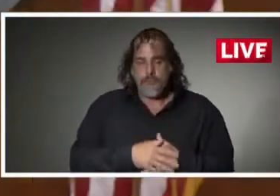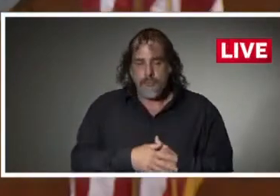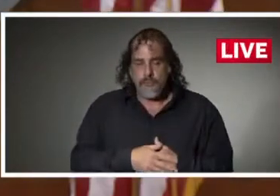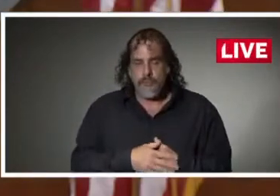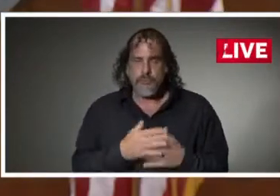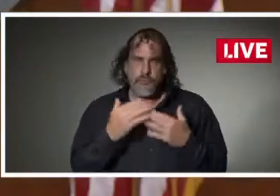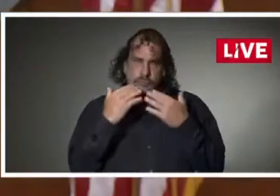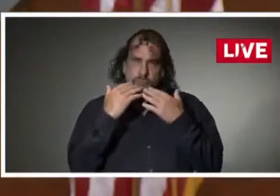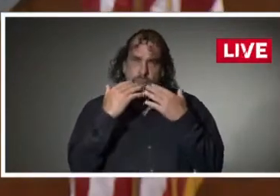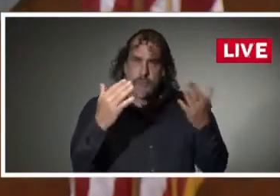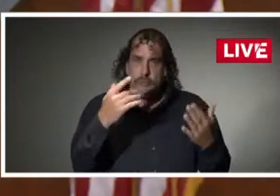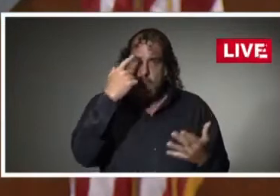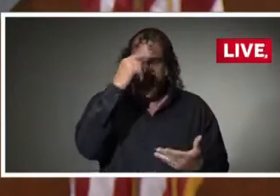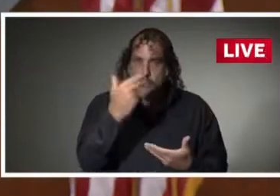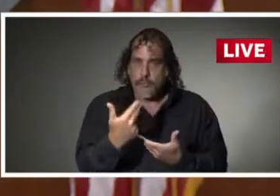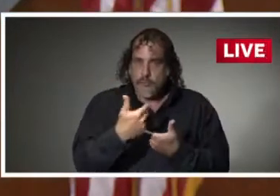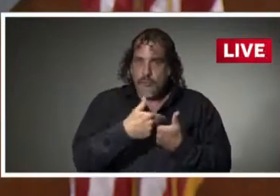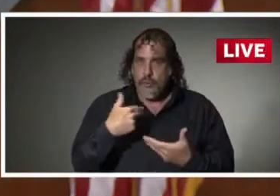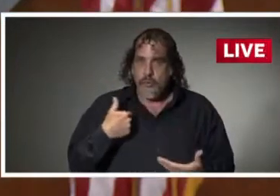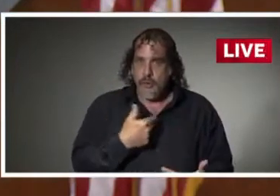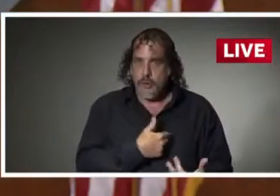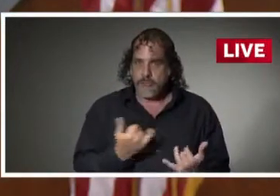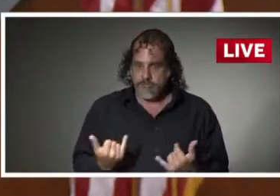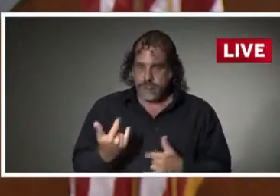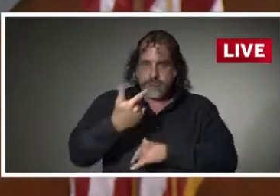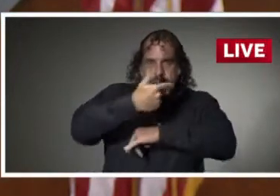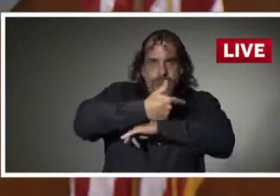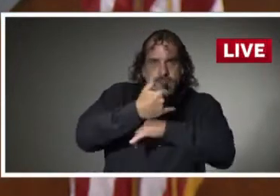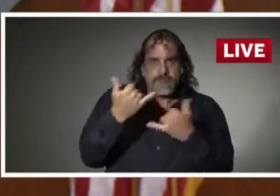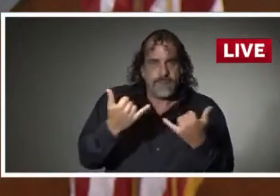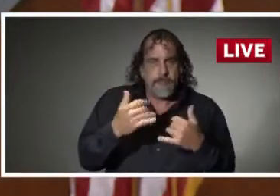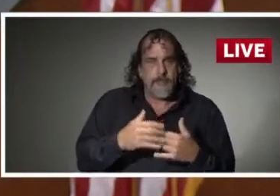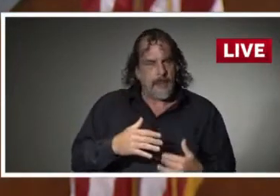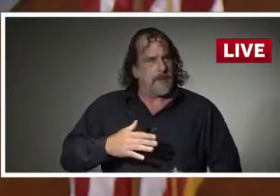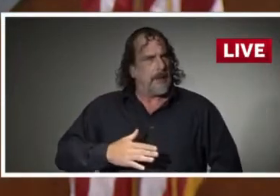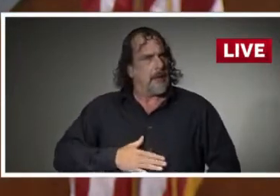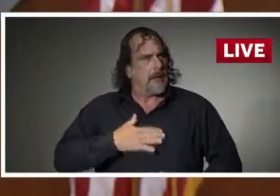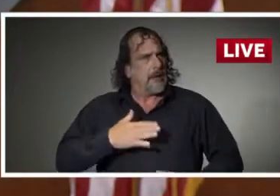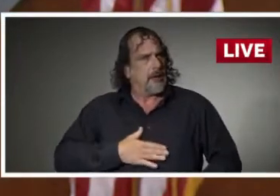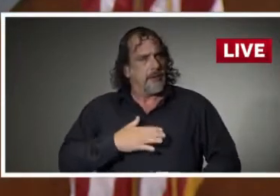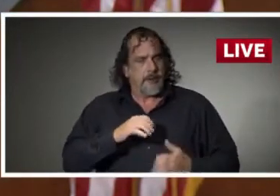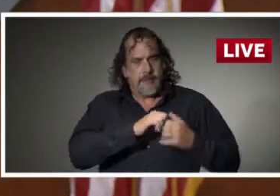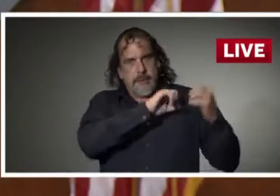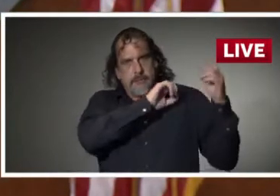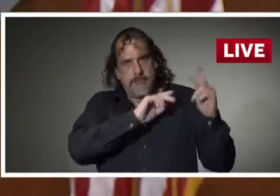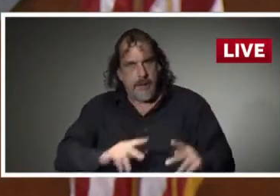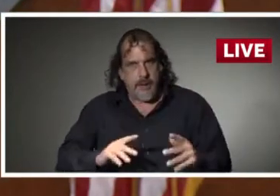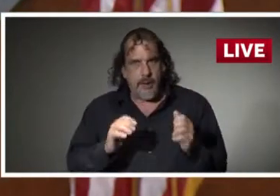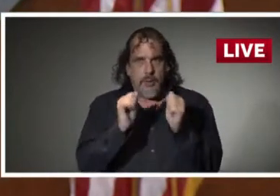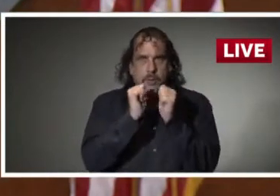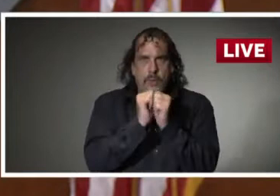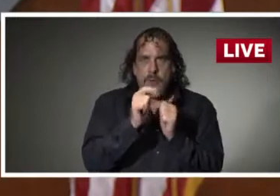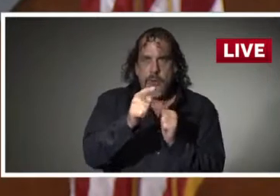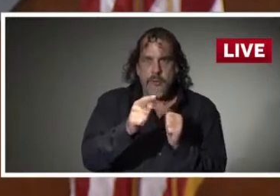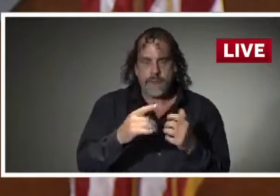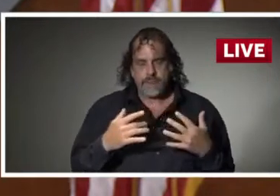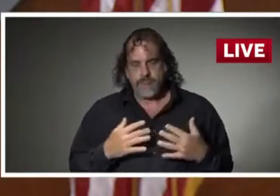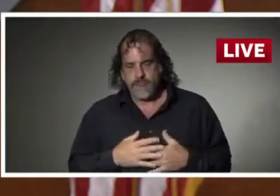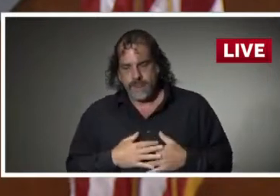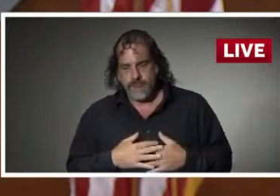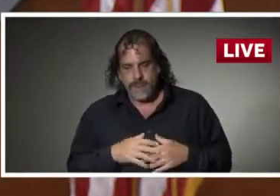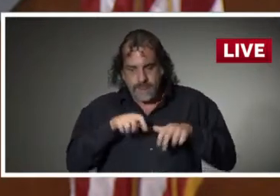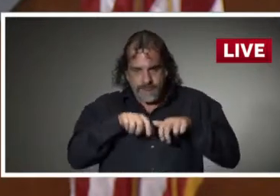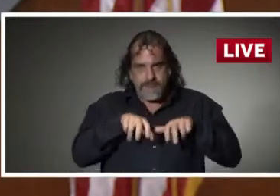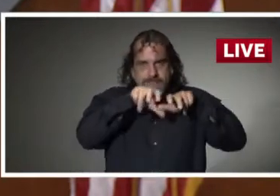Thank you all for being here today, and I am glad to be back with you here from